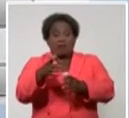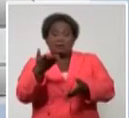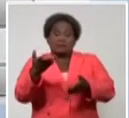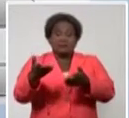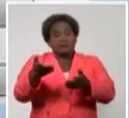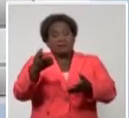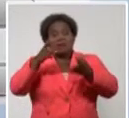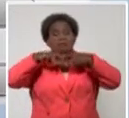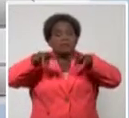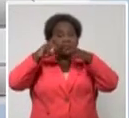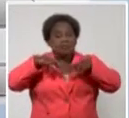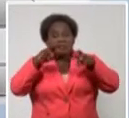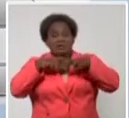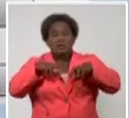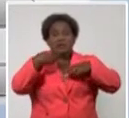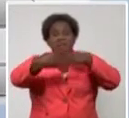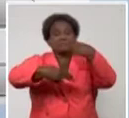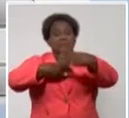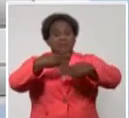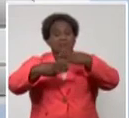223,698, of which